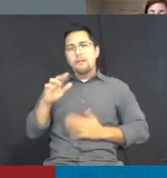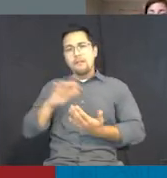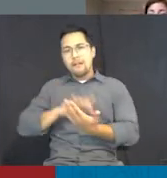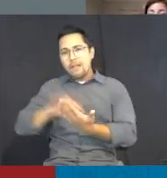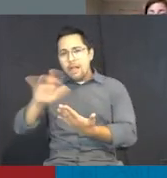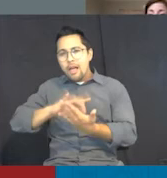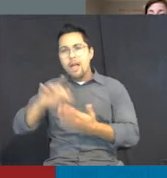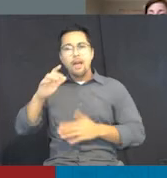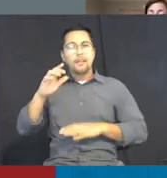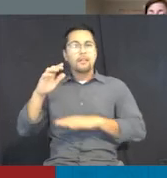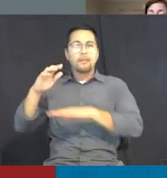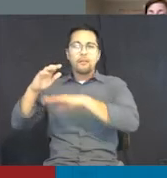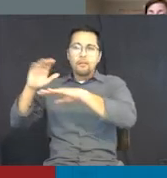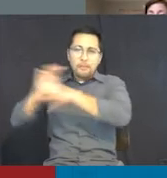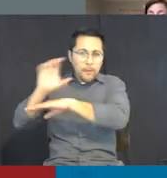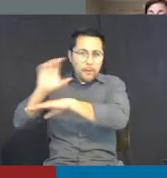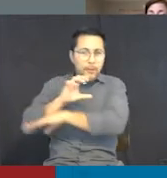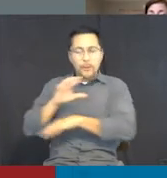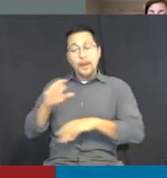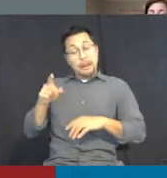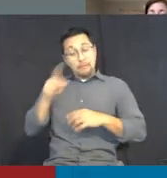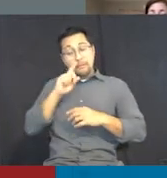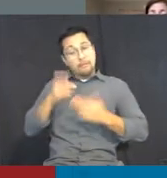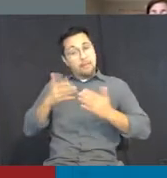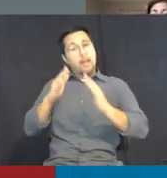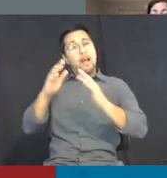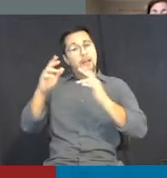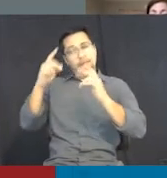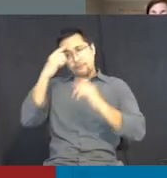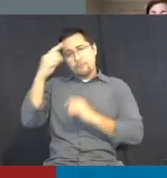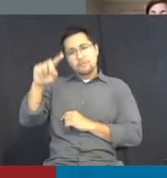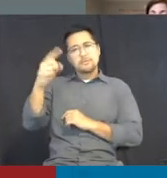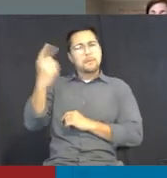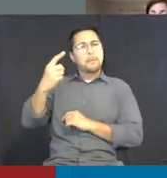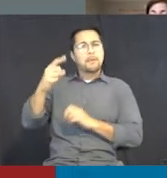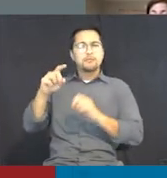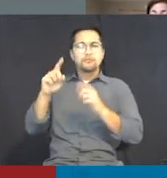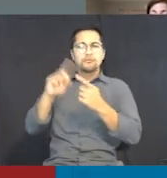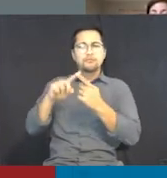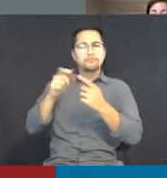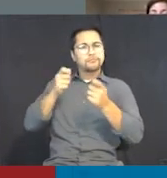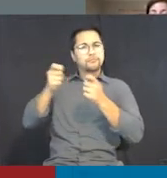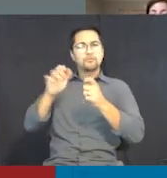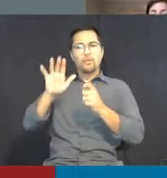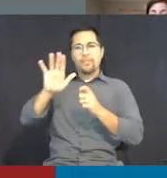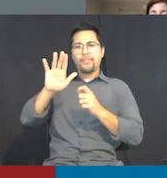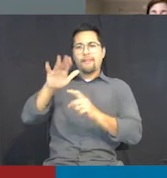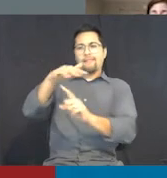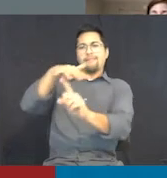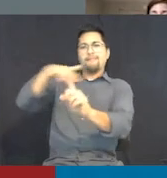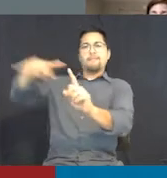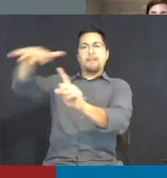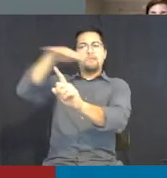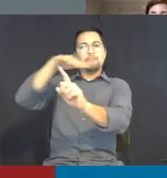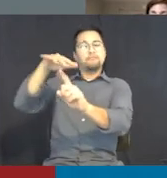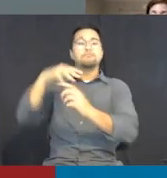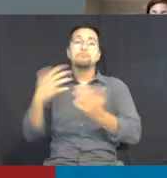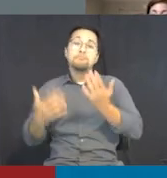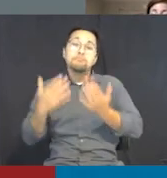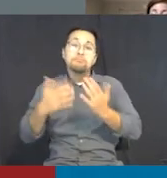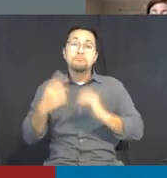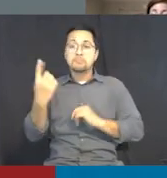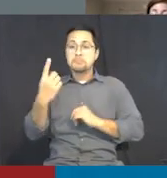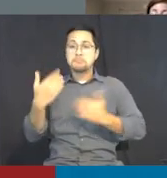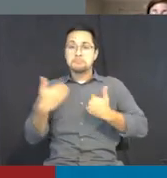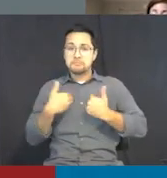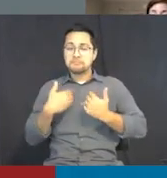they need to hold down a fist to change screens. We can create that customization. And a lot of these smart home technologies